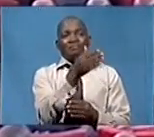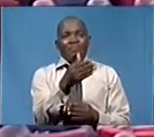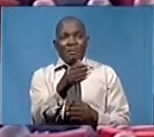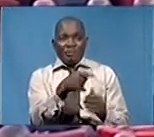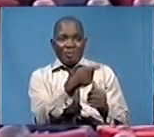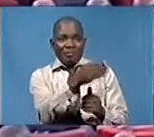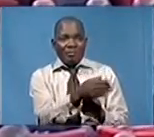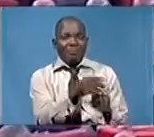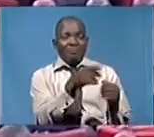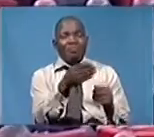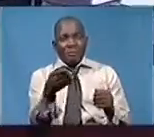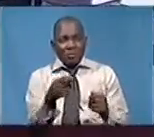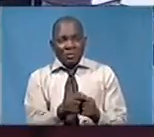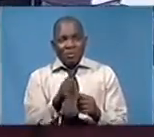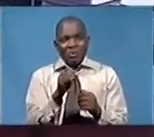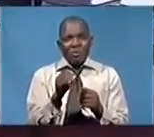So